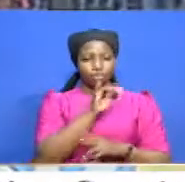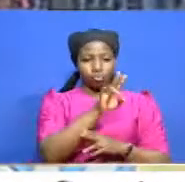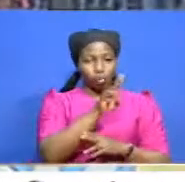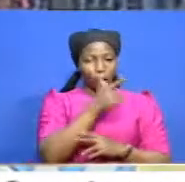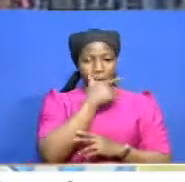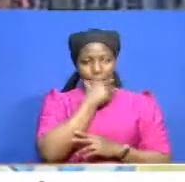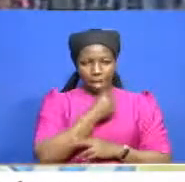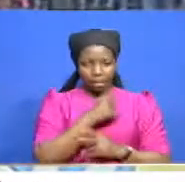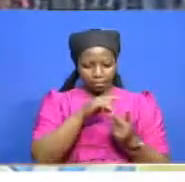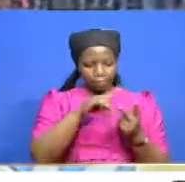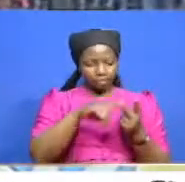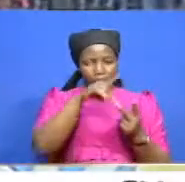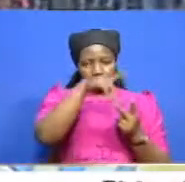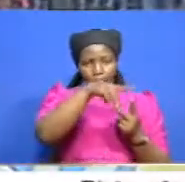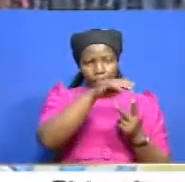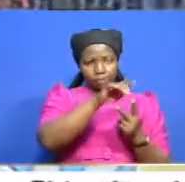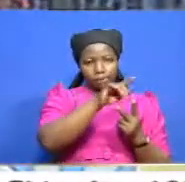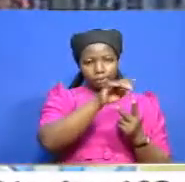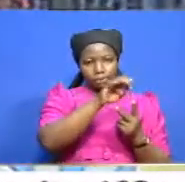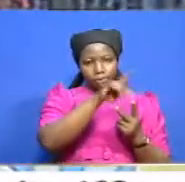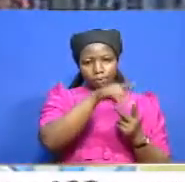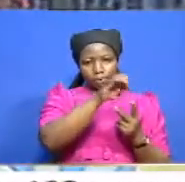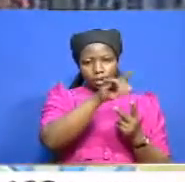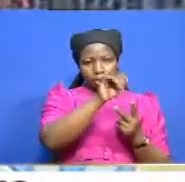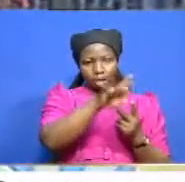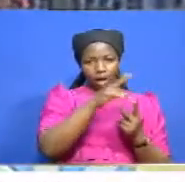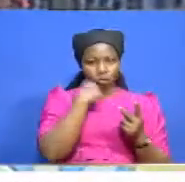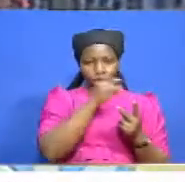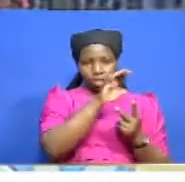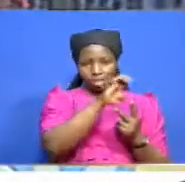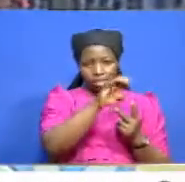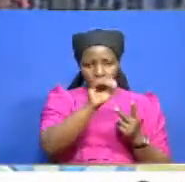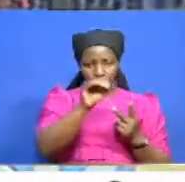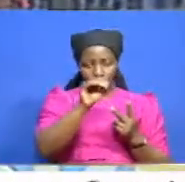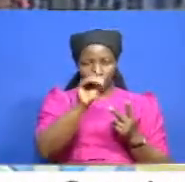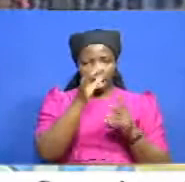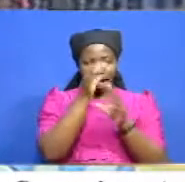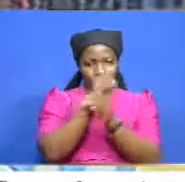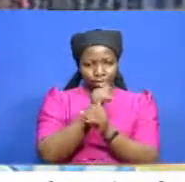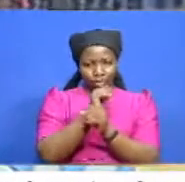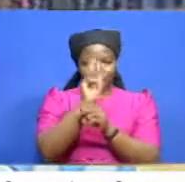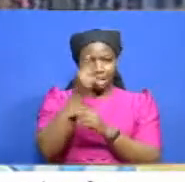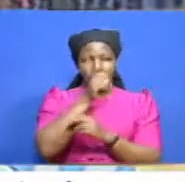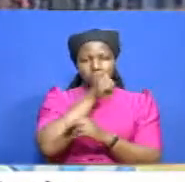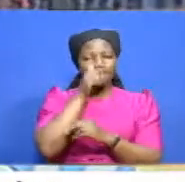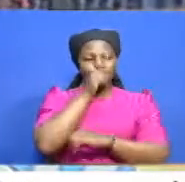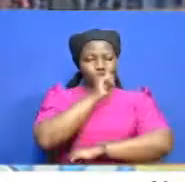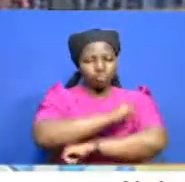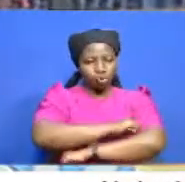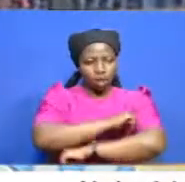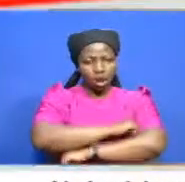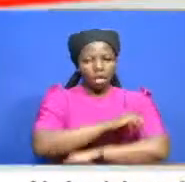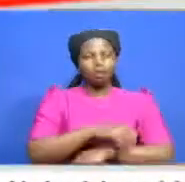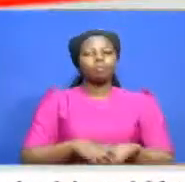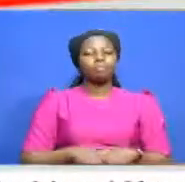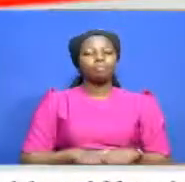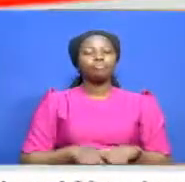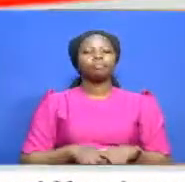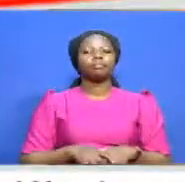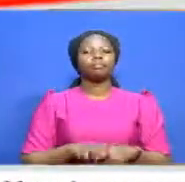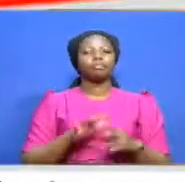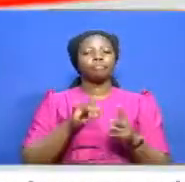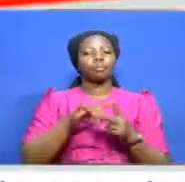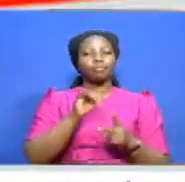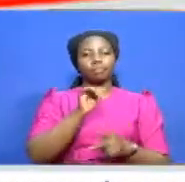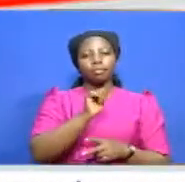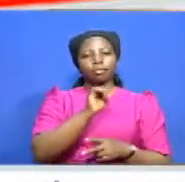gentlemen, Peter Andoro, the CEO of the Association of Kenya Private Schools Association, and of course, Akelo